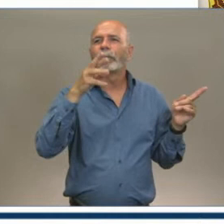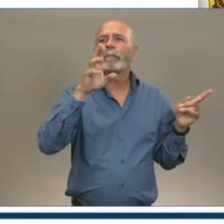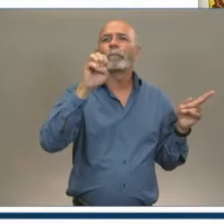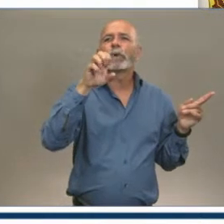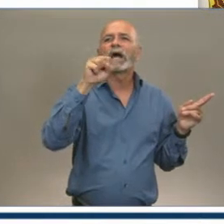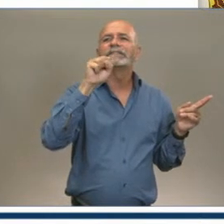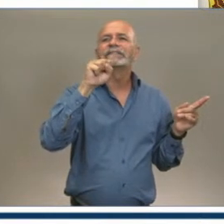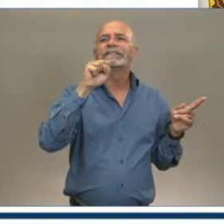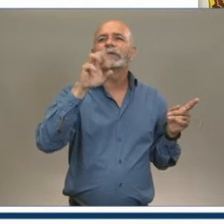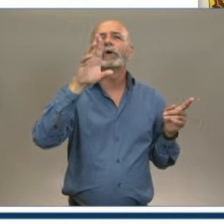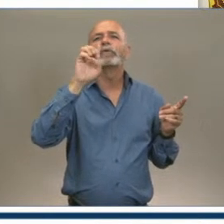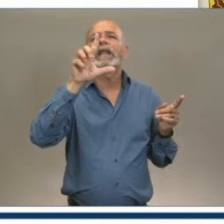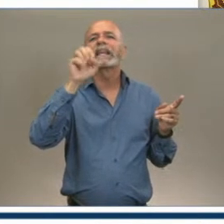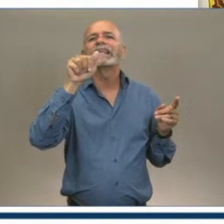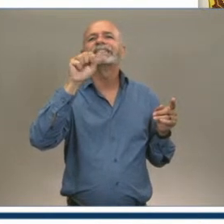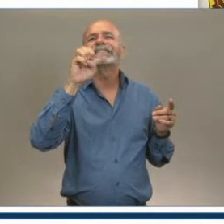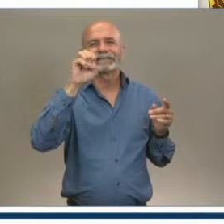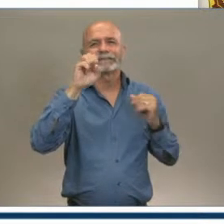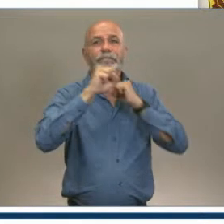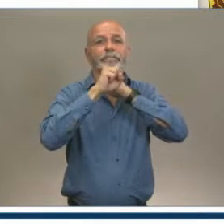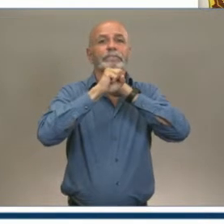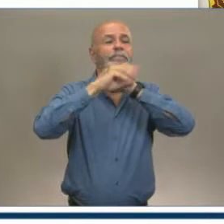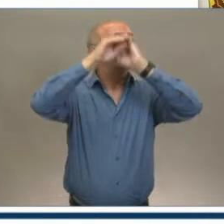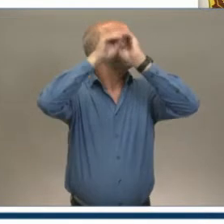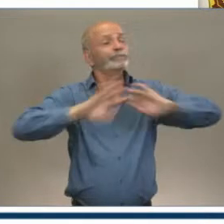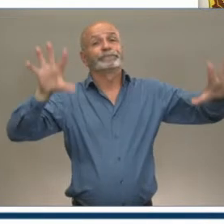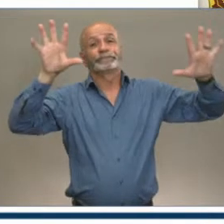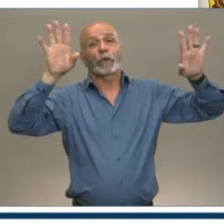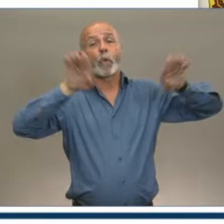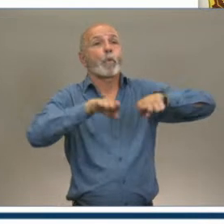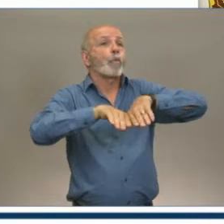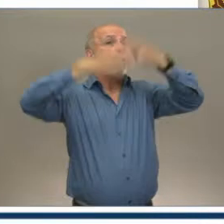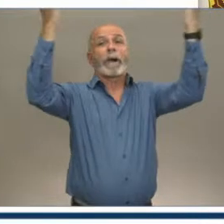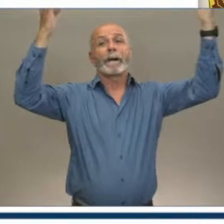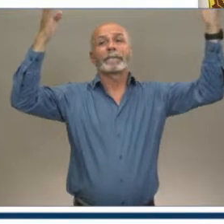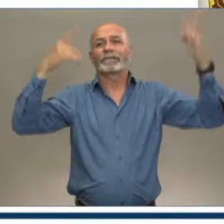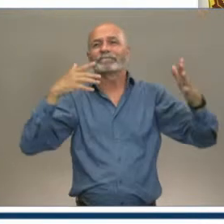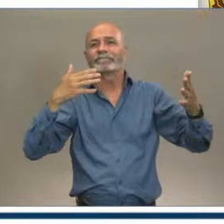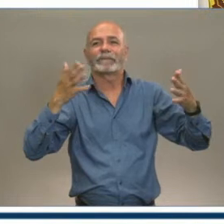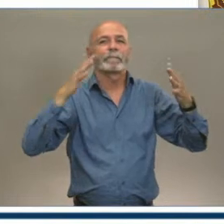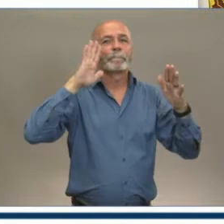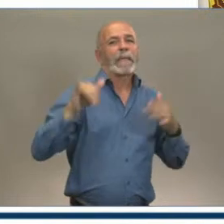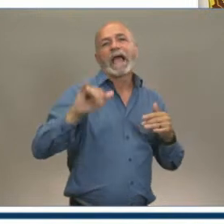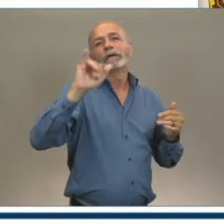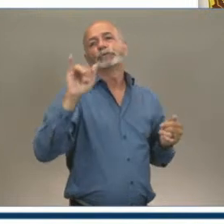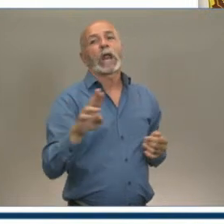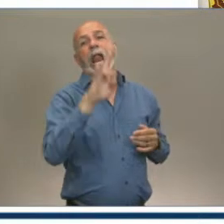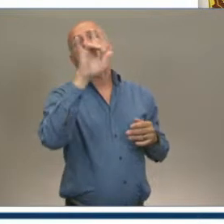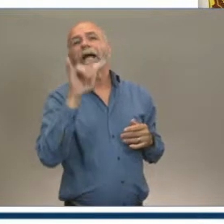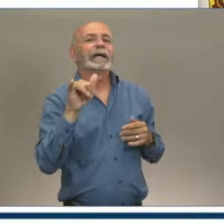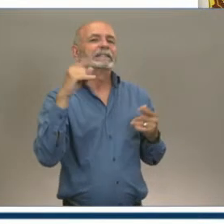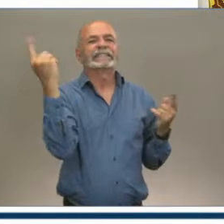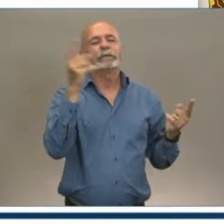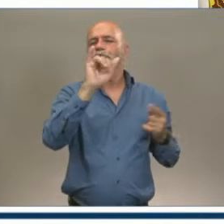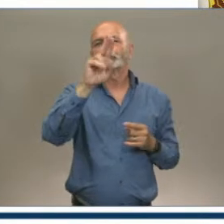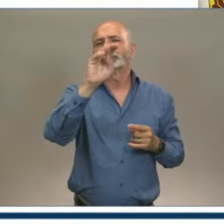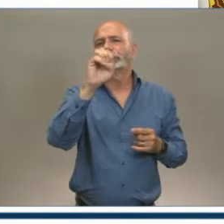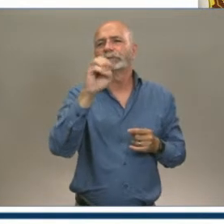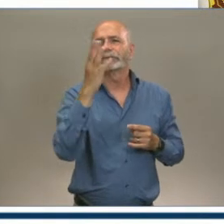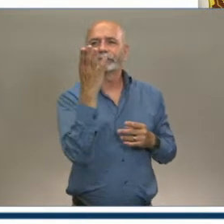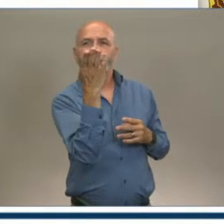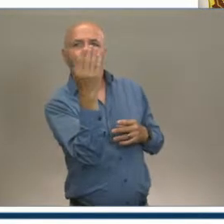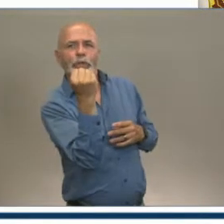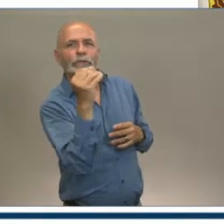no later than July 14th. That seems to suggest that it might happen sooner. Are you looking at speeding along that stage